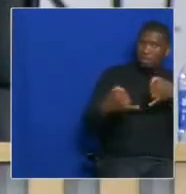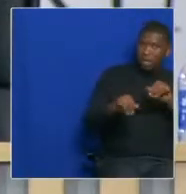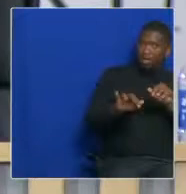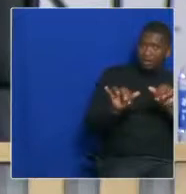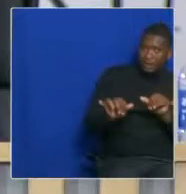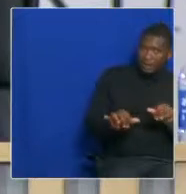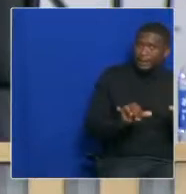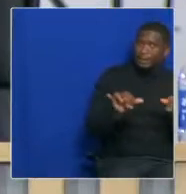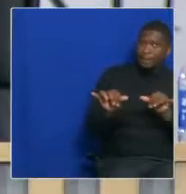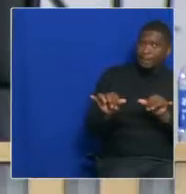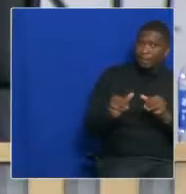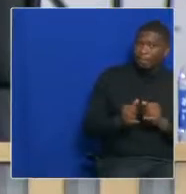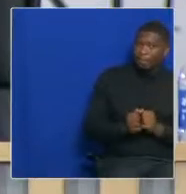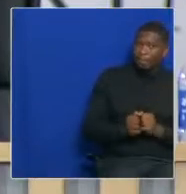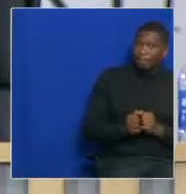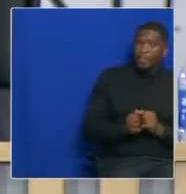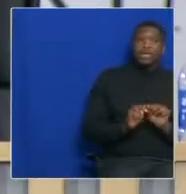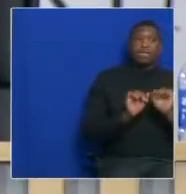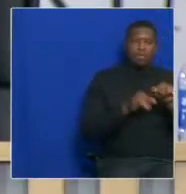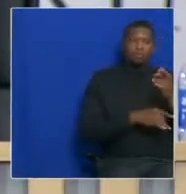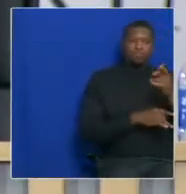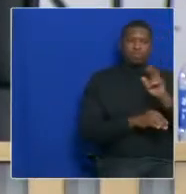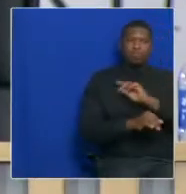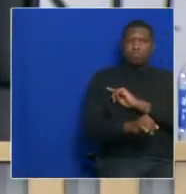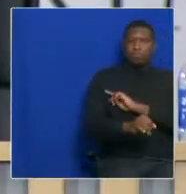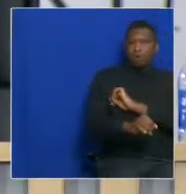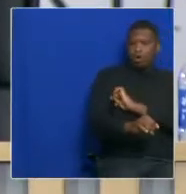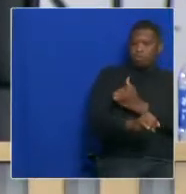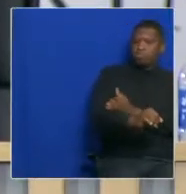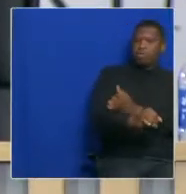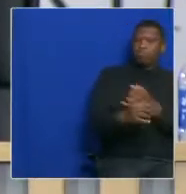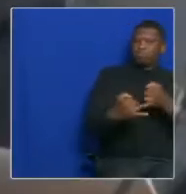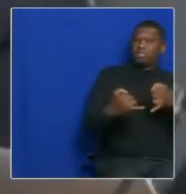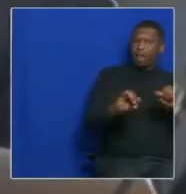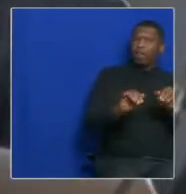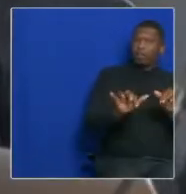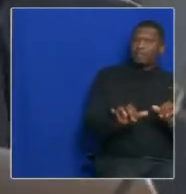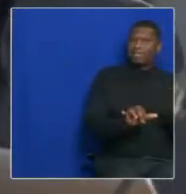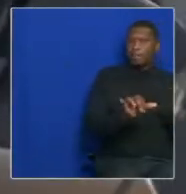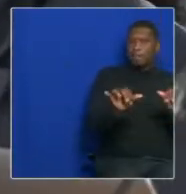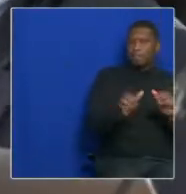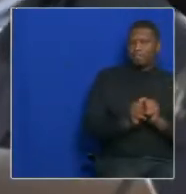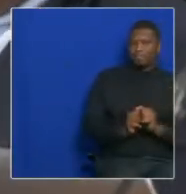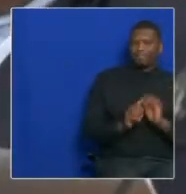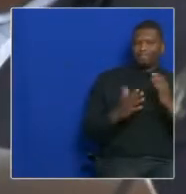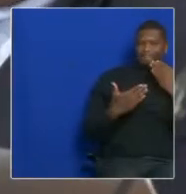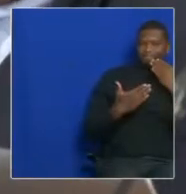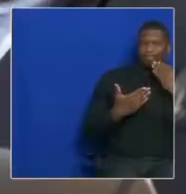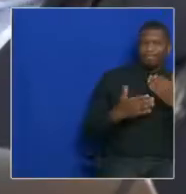Yeah, the powers remain the same. Thank you, thank you. And Sir,